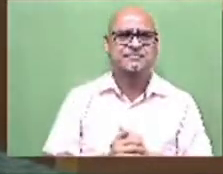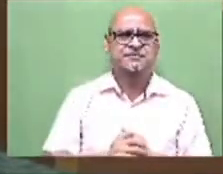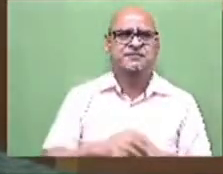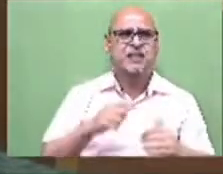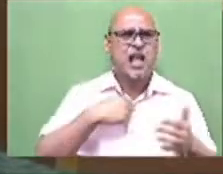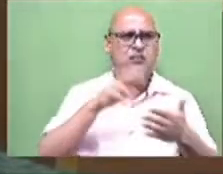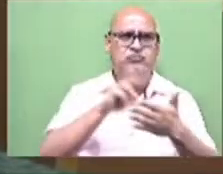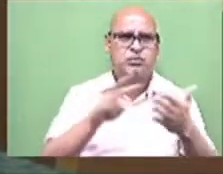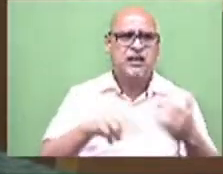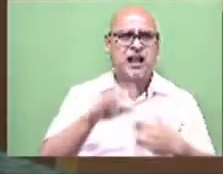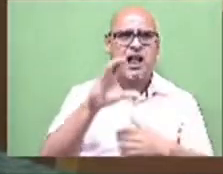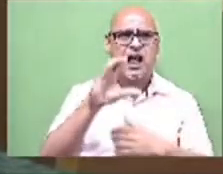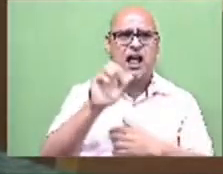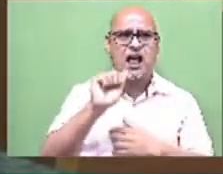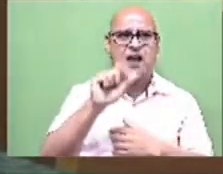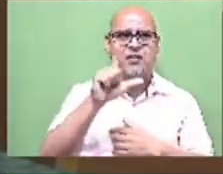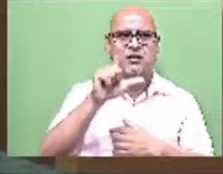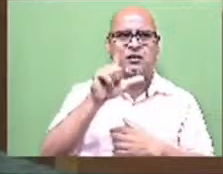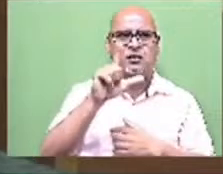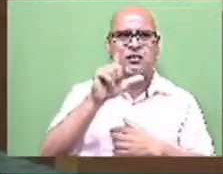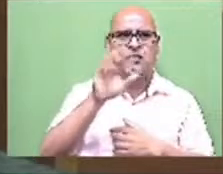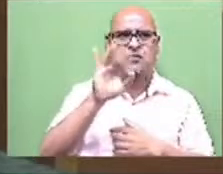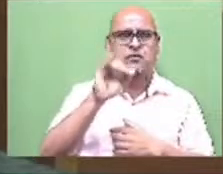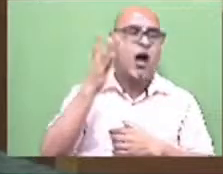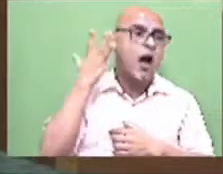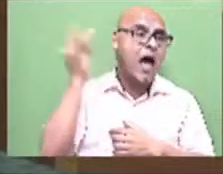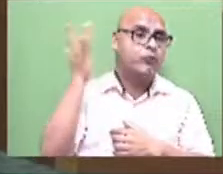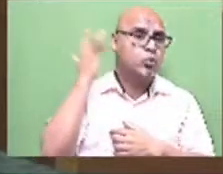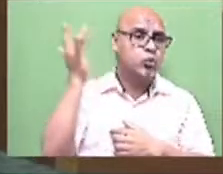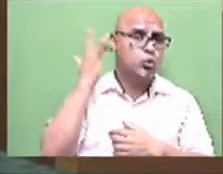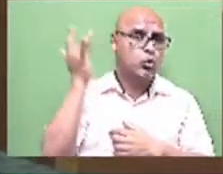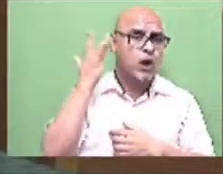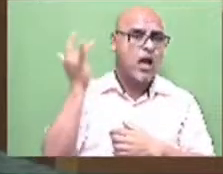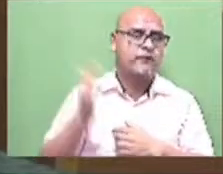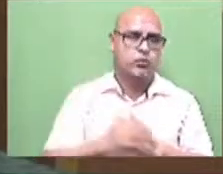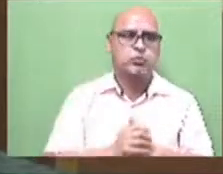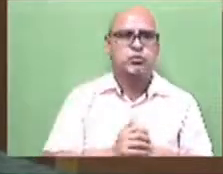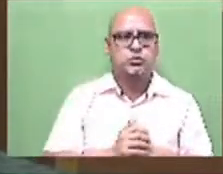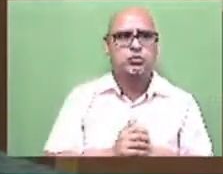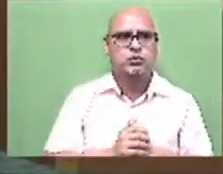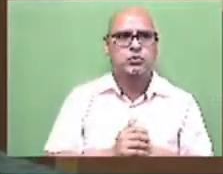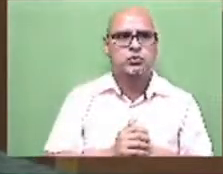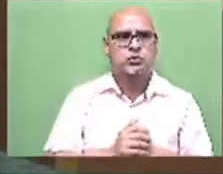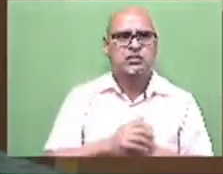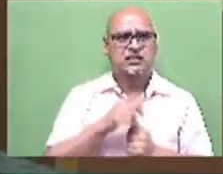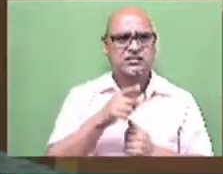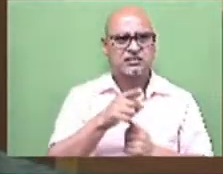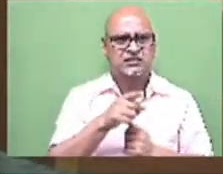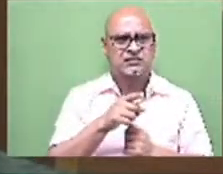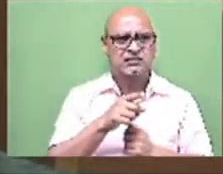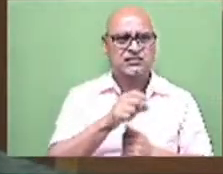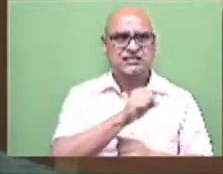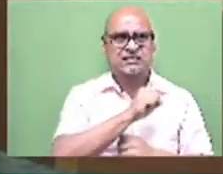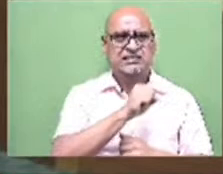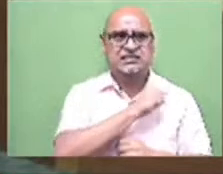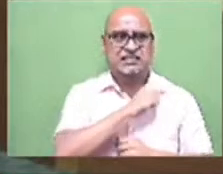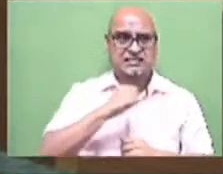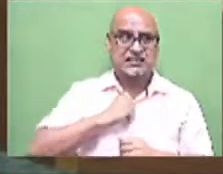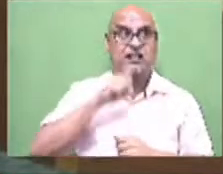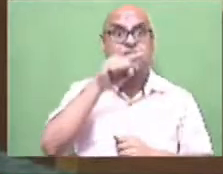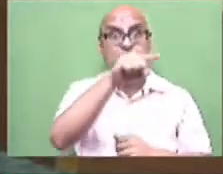in the USA, where a public health official had implemented on her own, as part of a